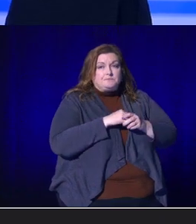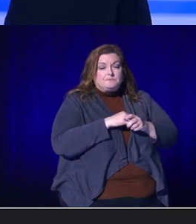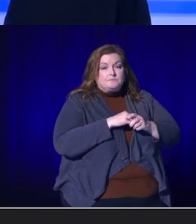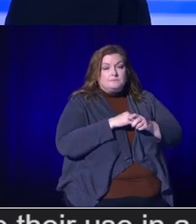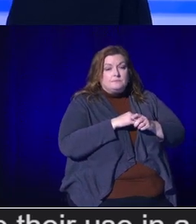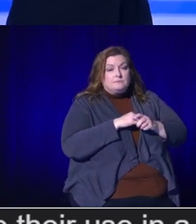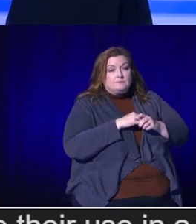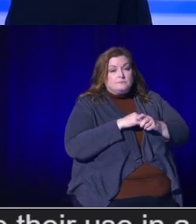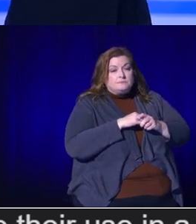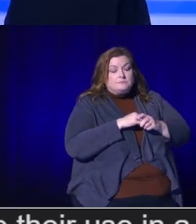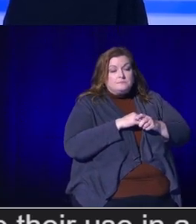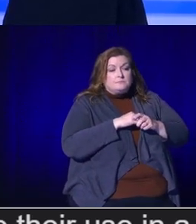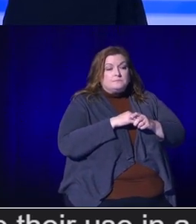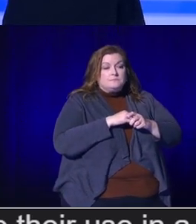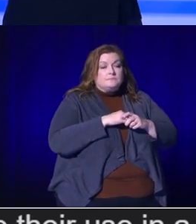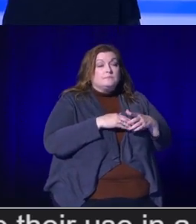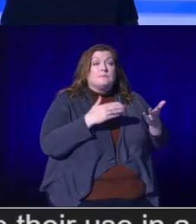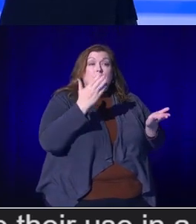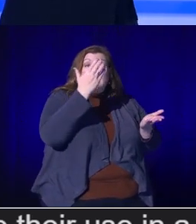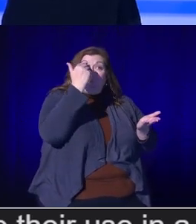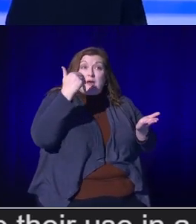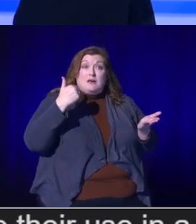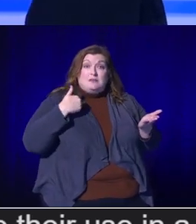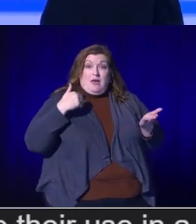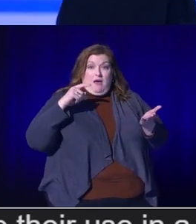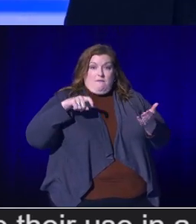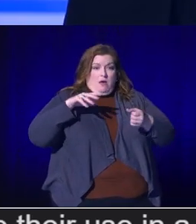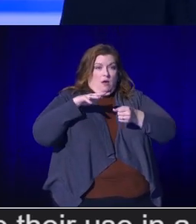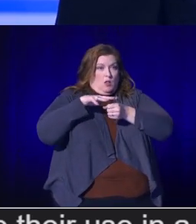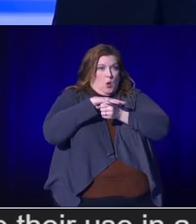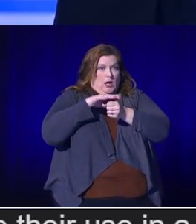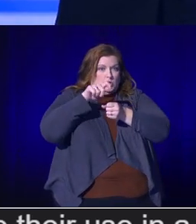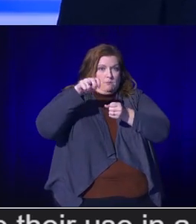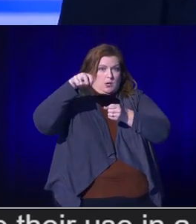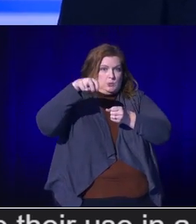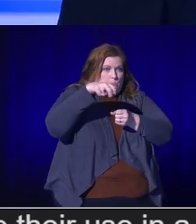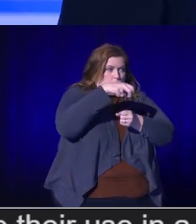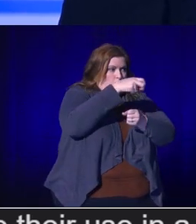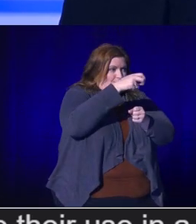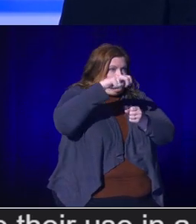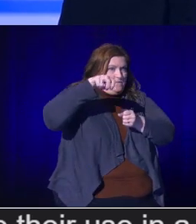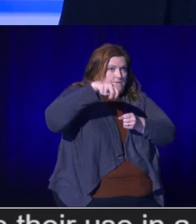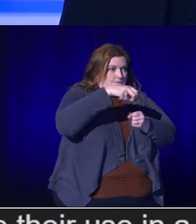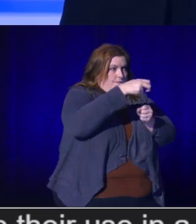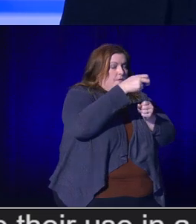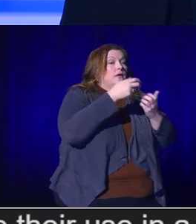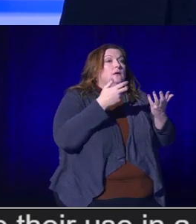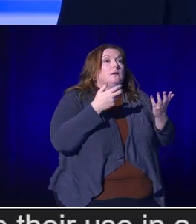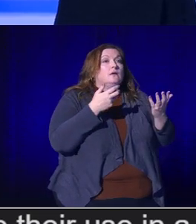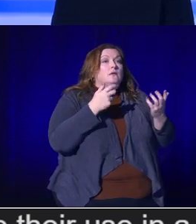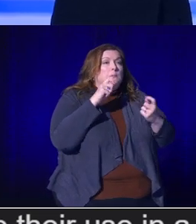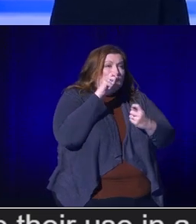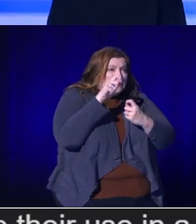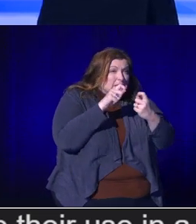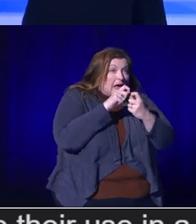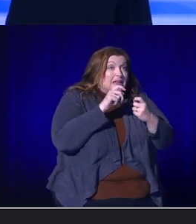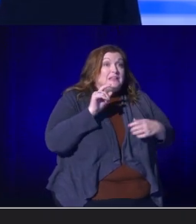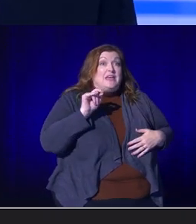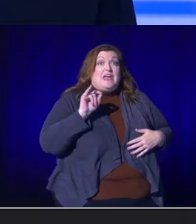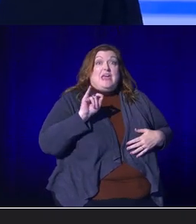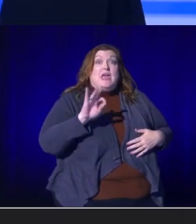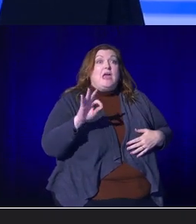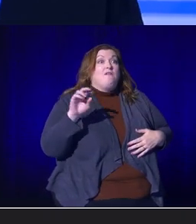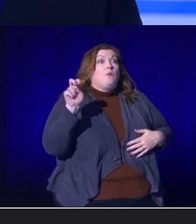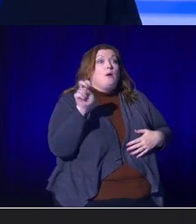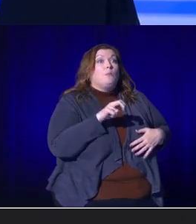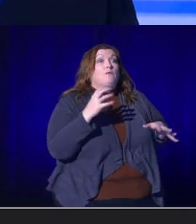But because they have these locations that they need to move to very precisely, if we move too quickly